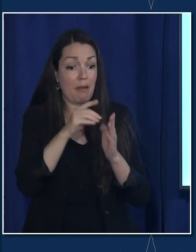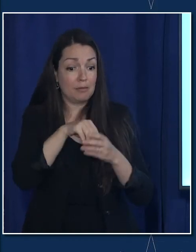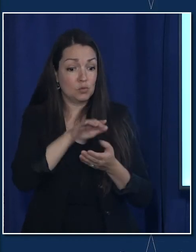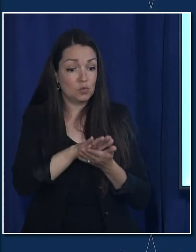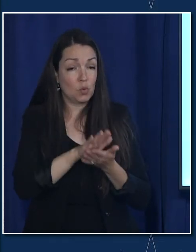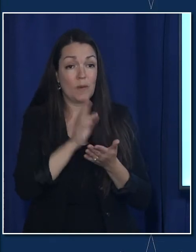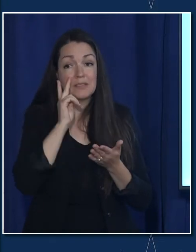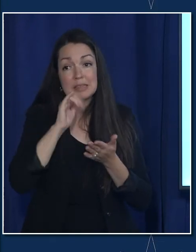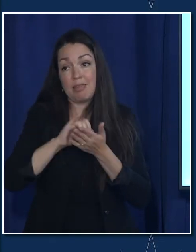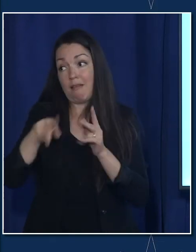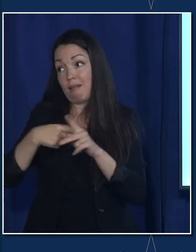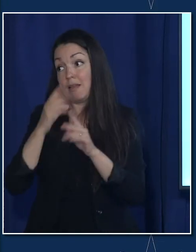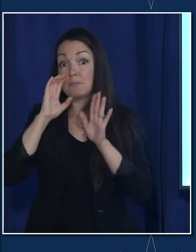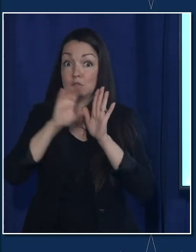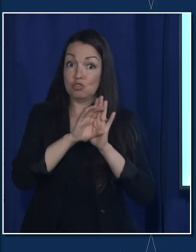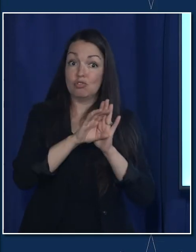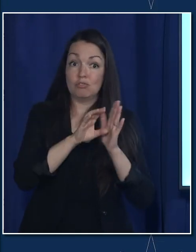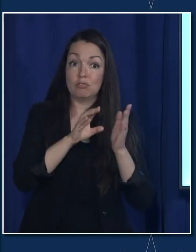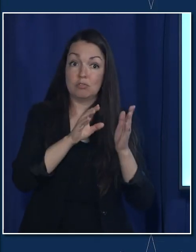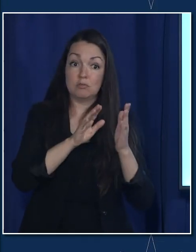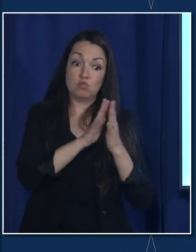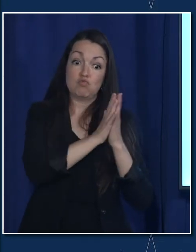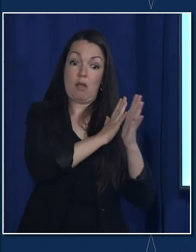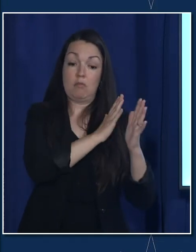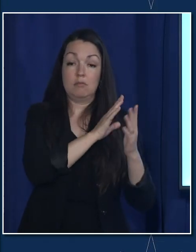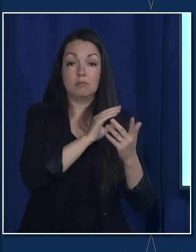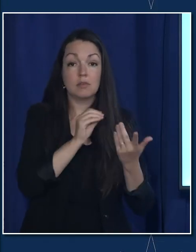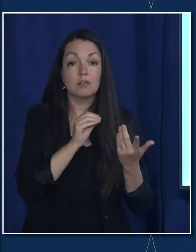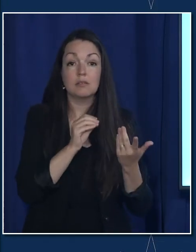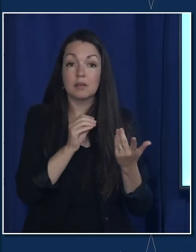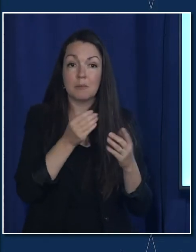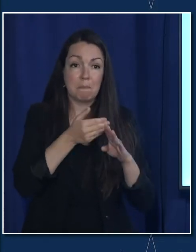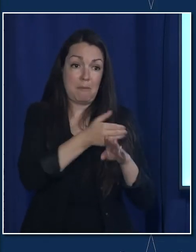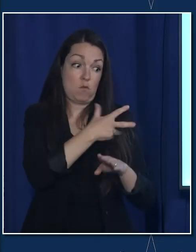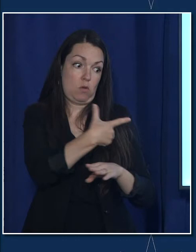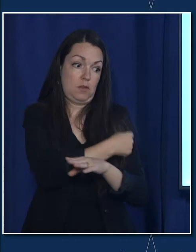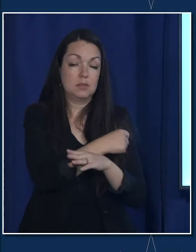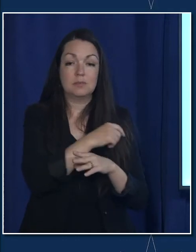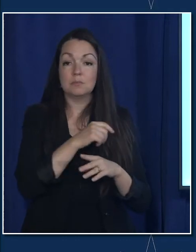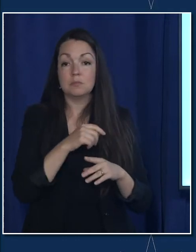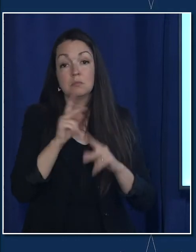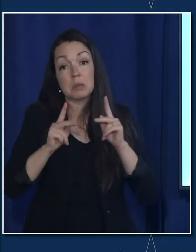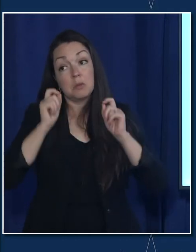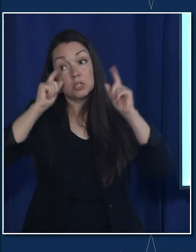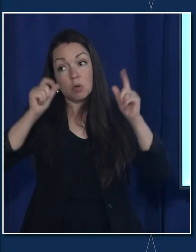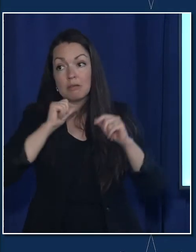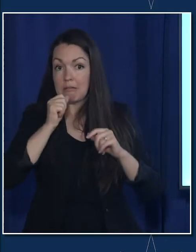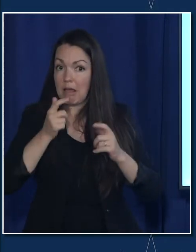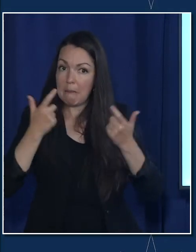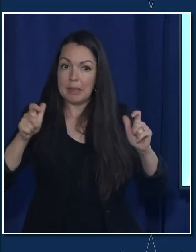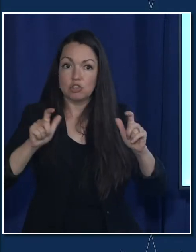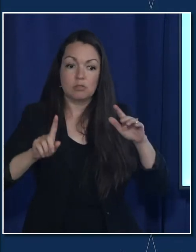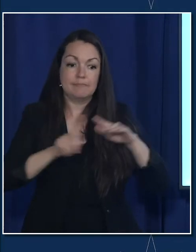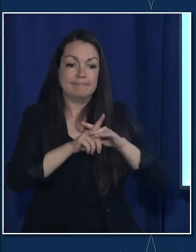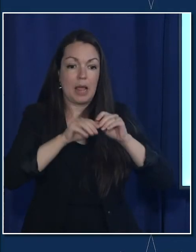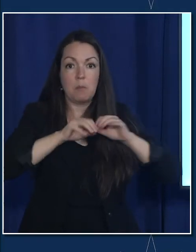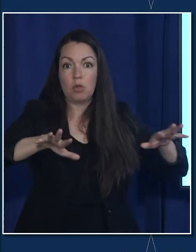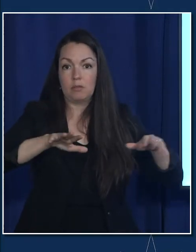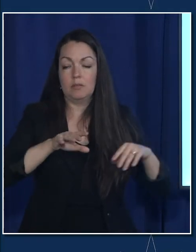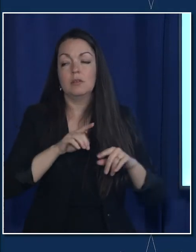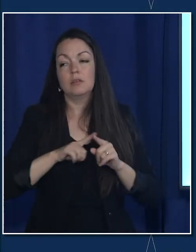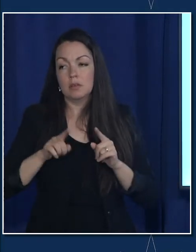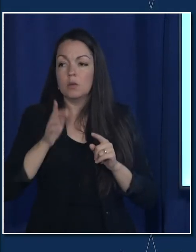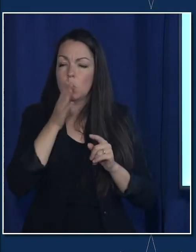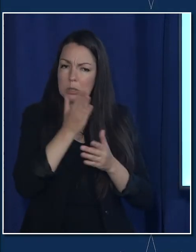was available. And somewhat to people's surprise, we didn't see that driving major outbreaks. There will be cases, don't get me wrong,